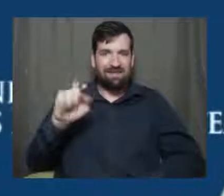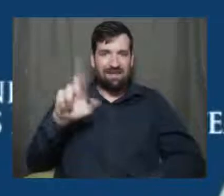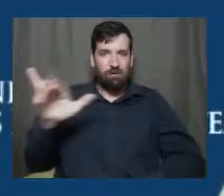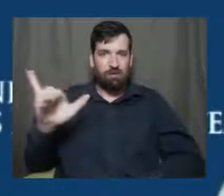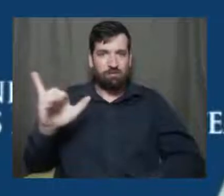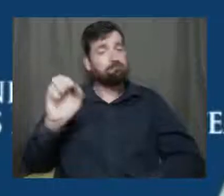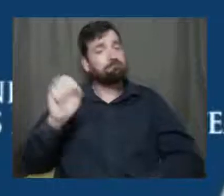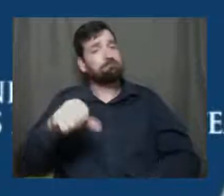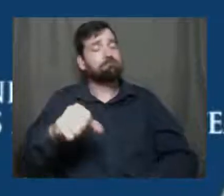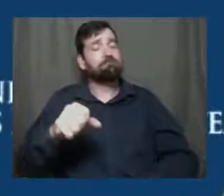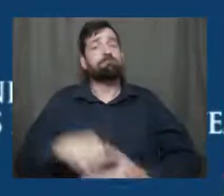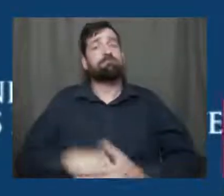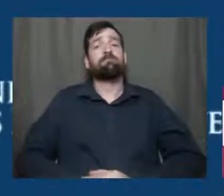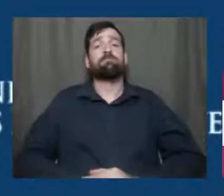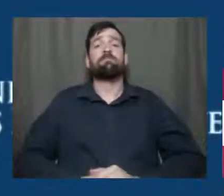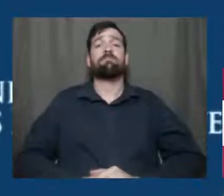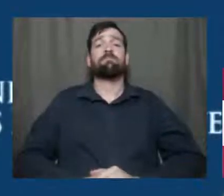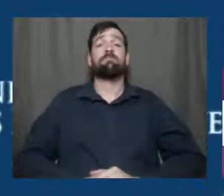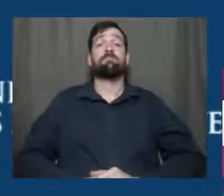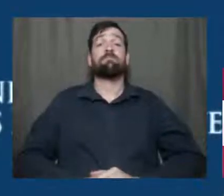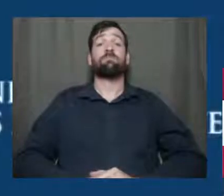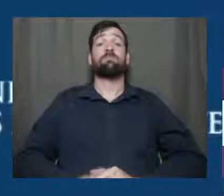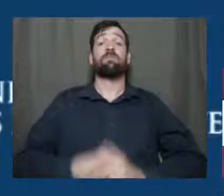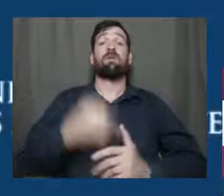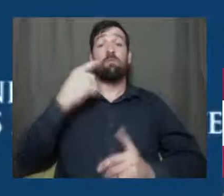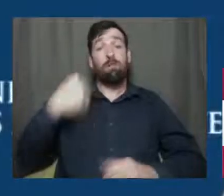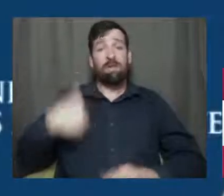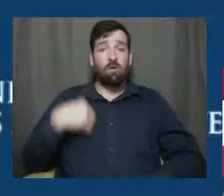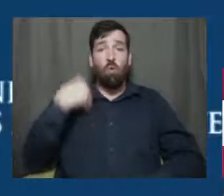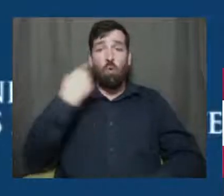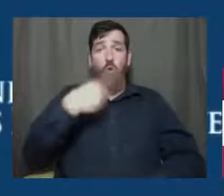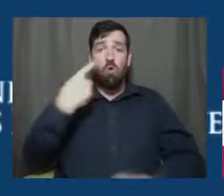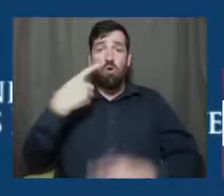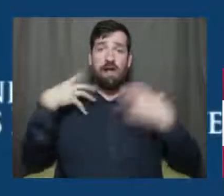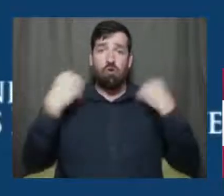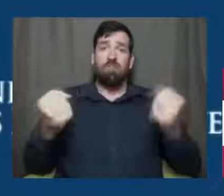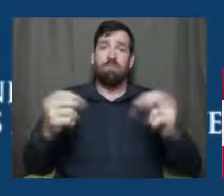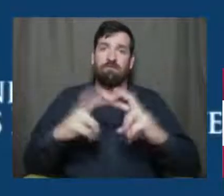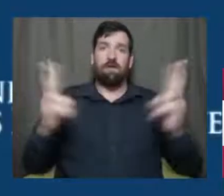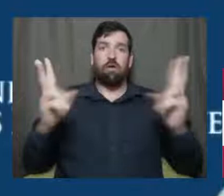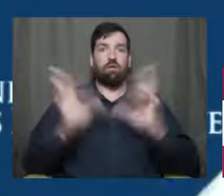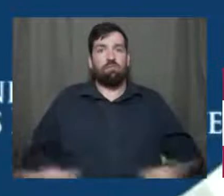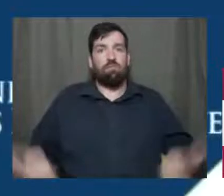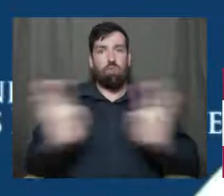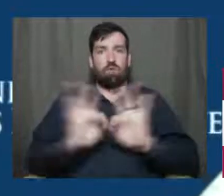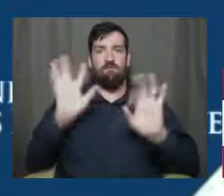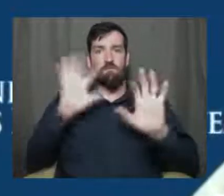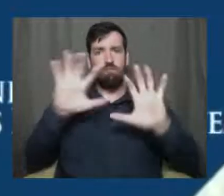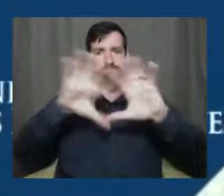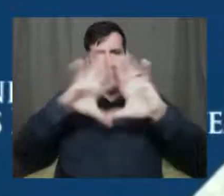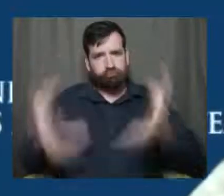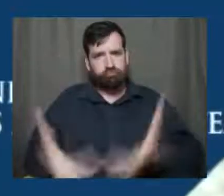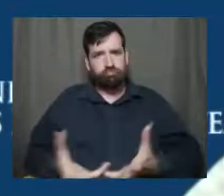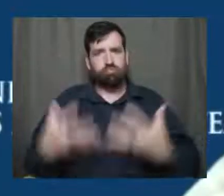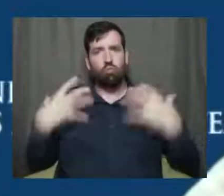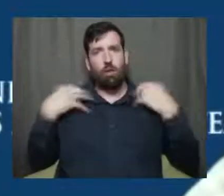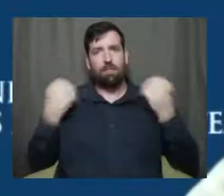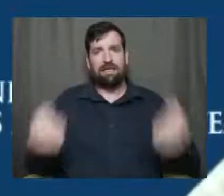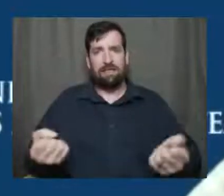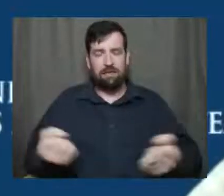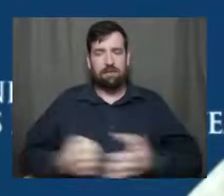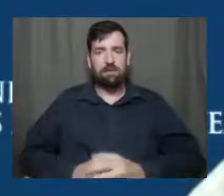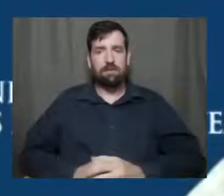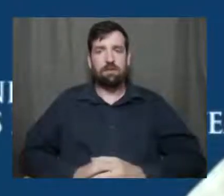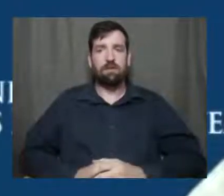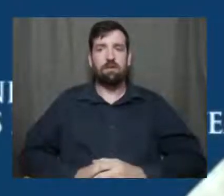Yeah, well, for me, the oral health is very important on the general well-being of the patients. And